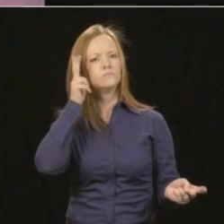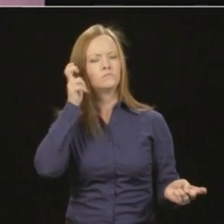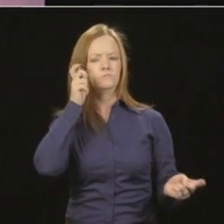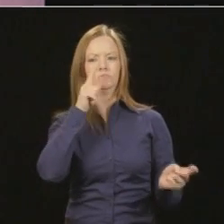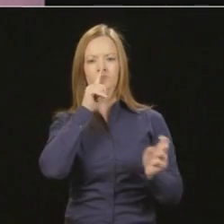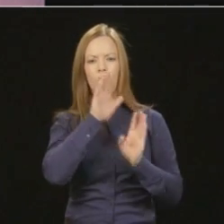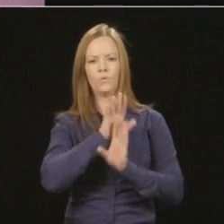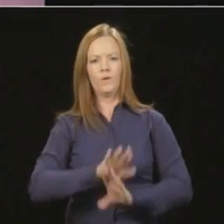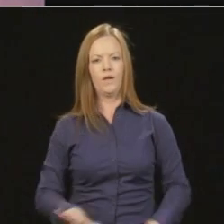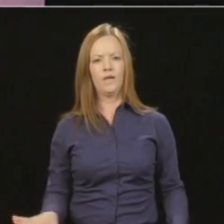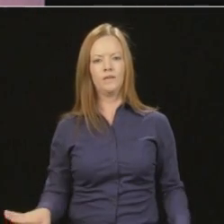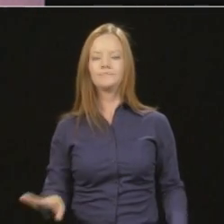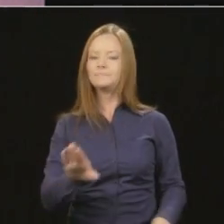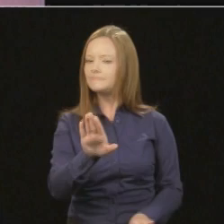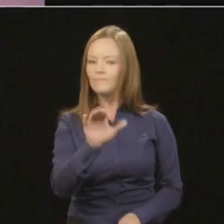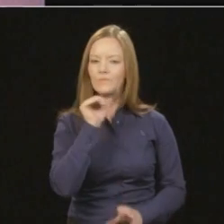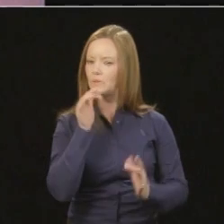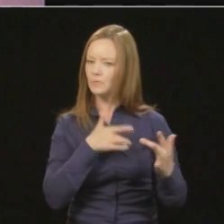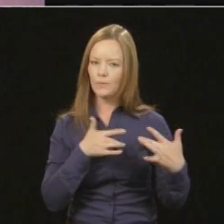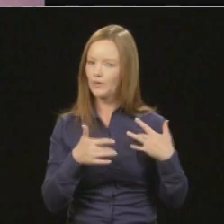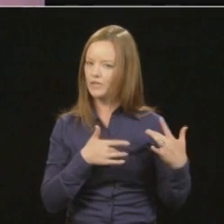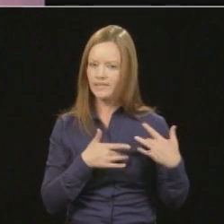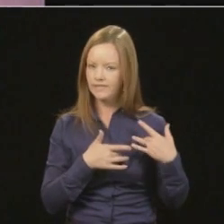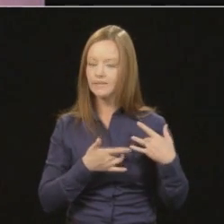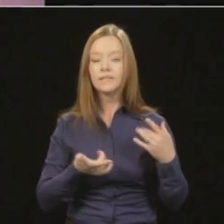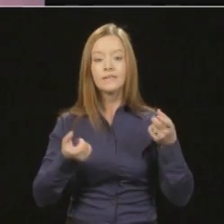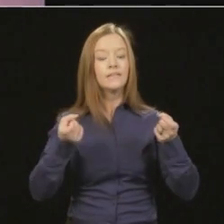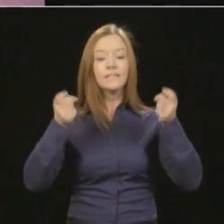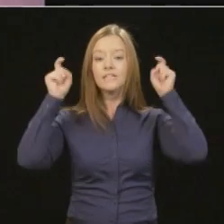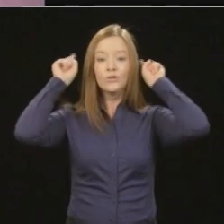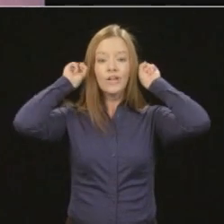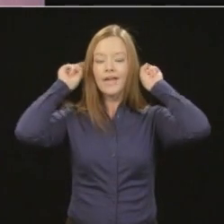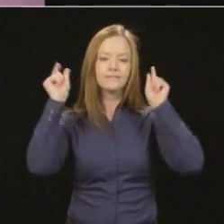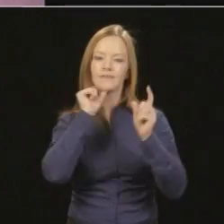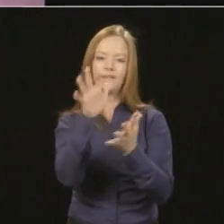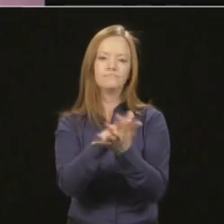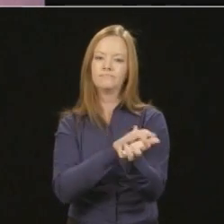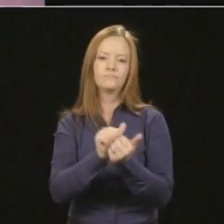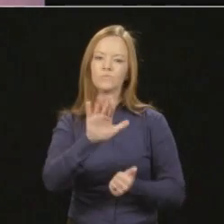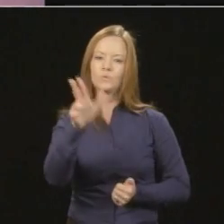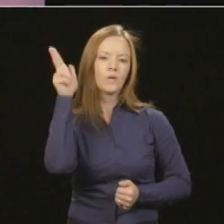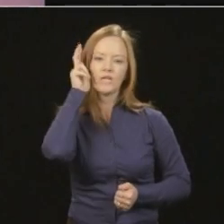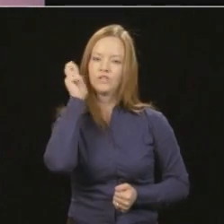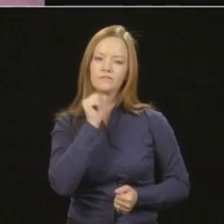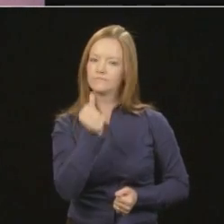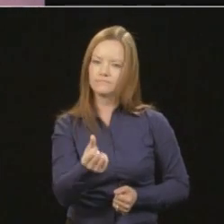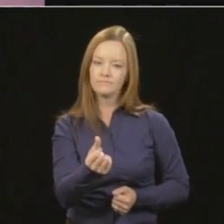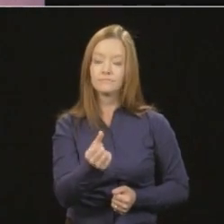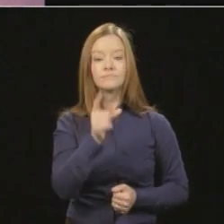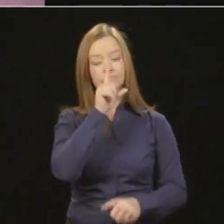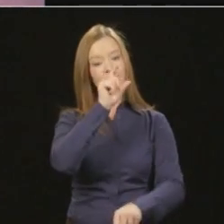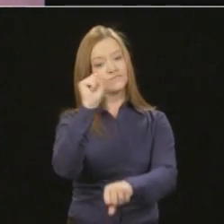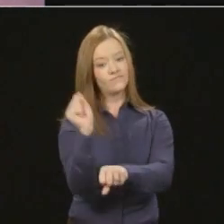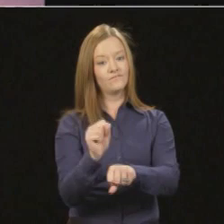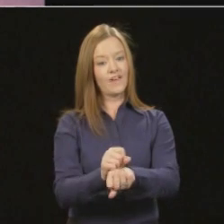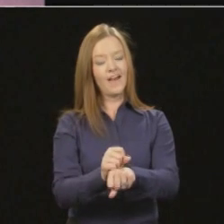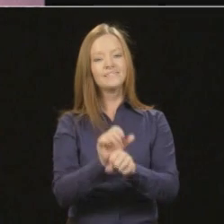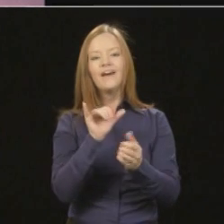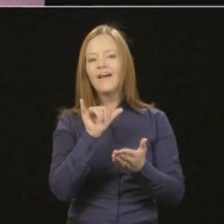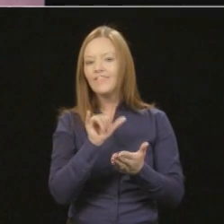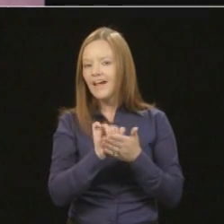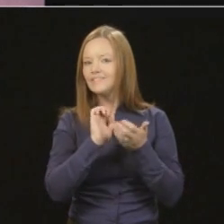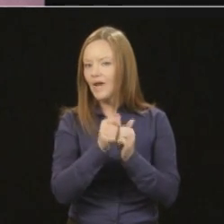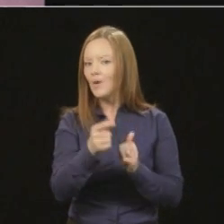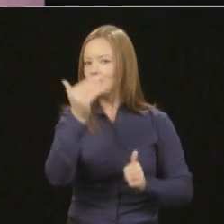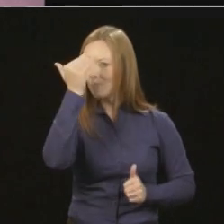quieter. Don't worry. The hearing aids haven't hurt your hearing. In fact, this is how you know the